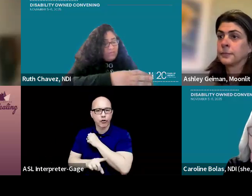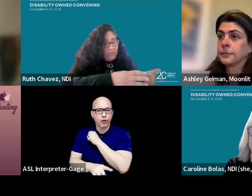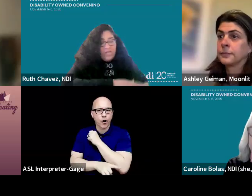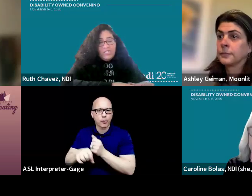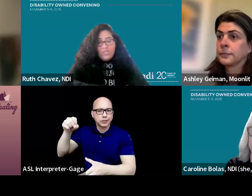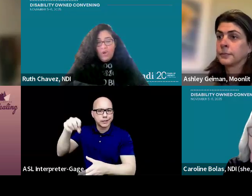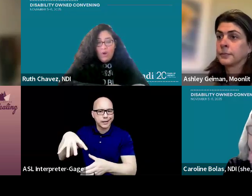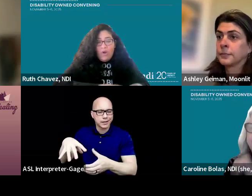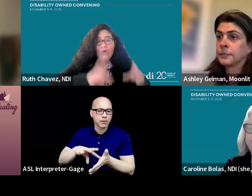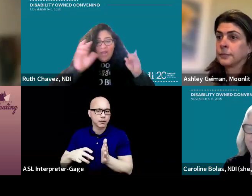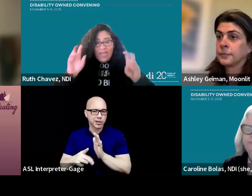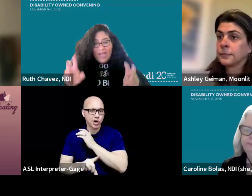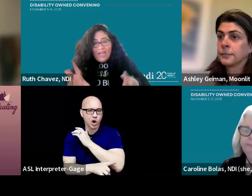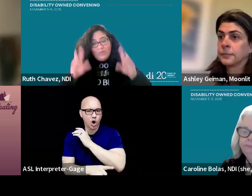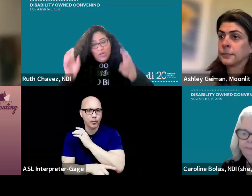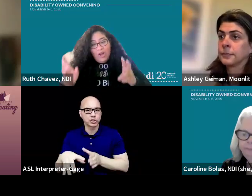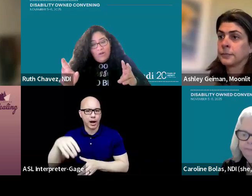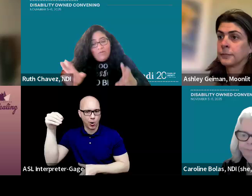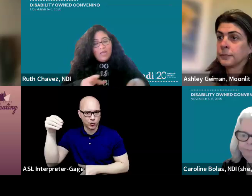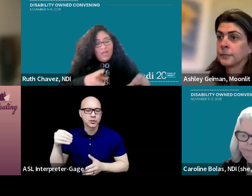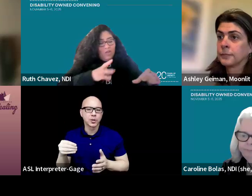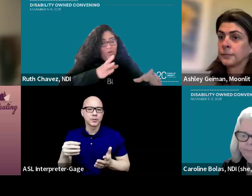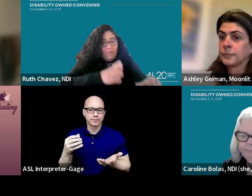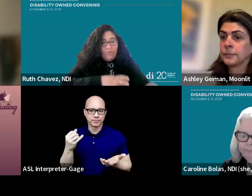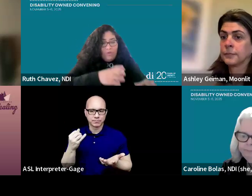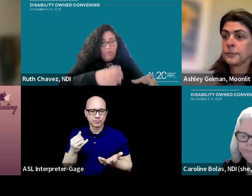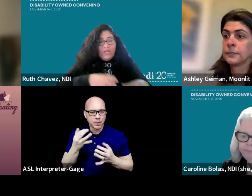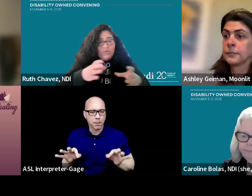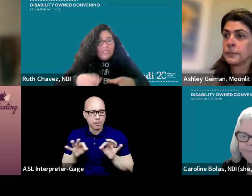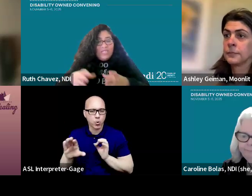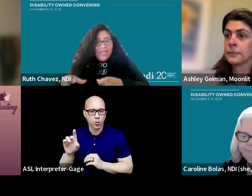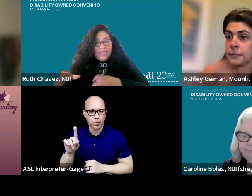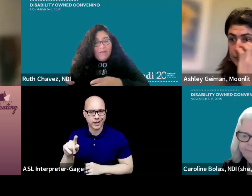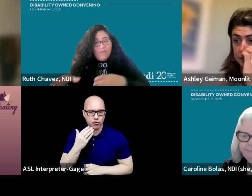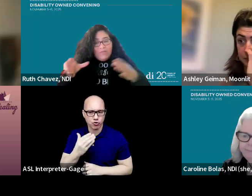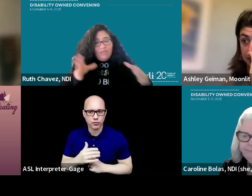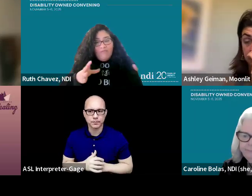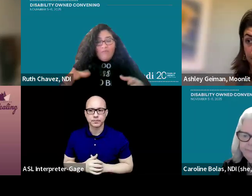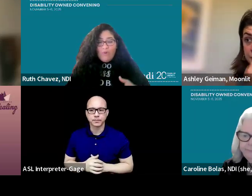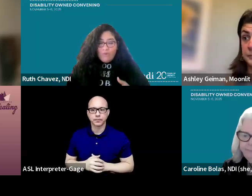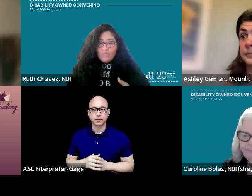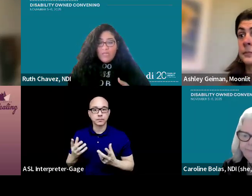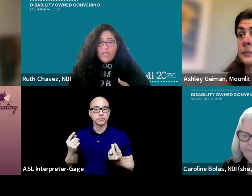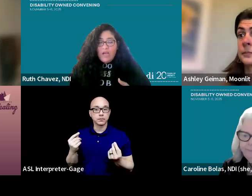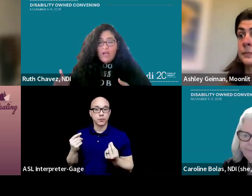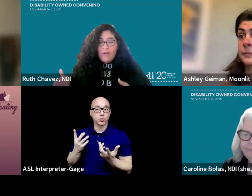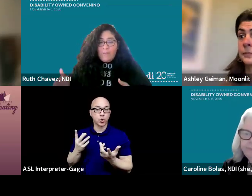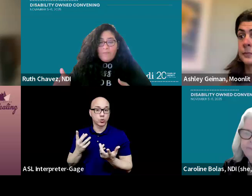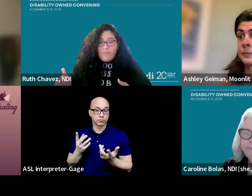whatever those projects are, or AIs or Charles, you want to assign them those different